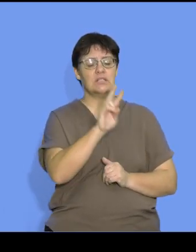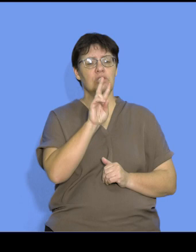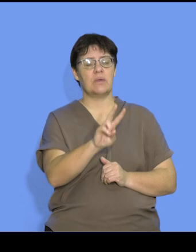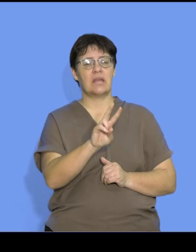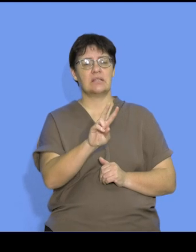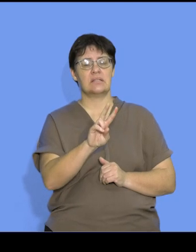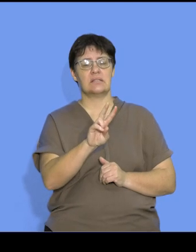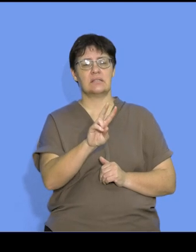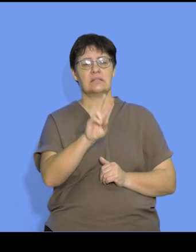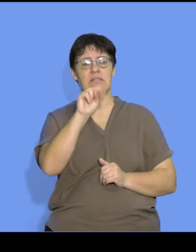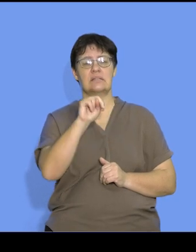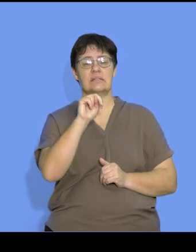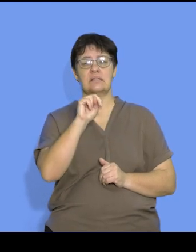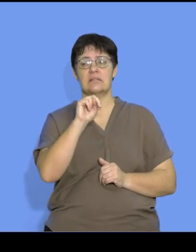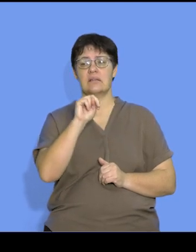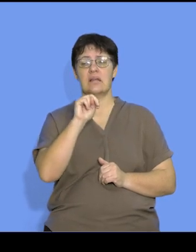222nd letter be?